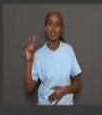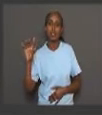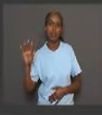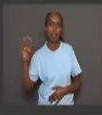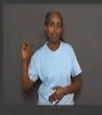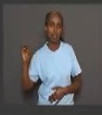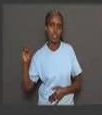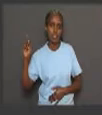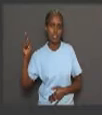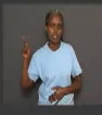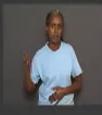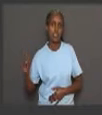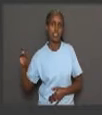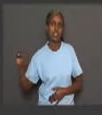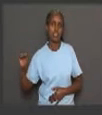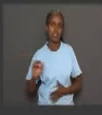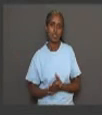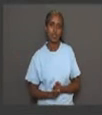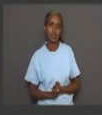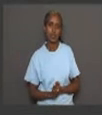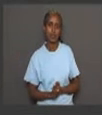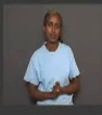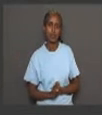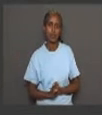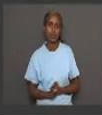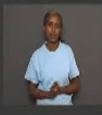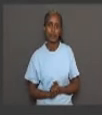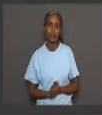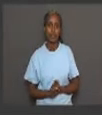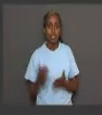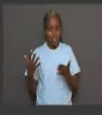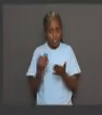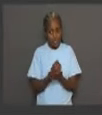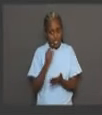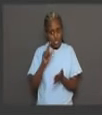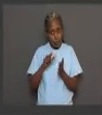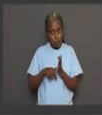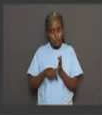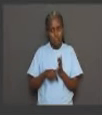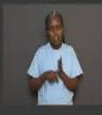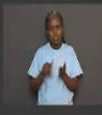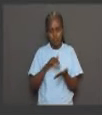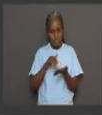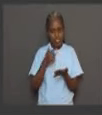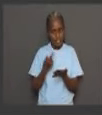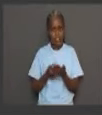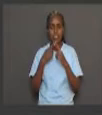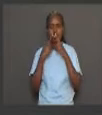51.75 meters per second. Take a moment to study this answer.